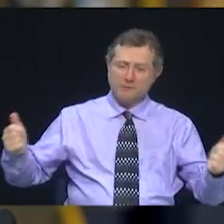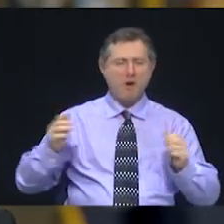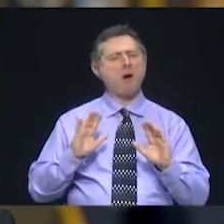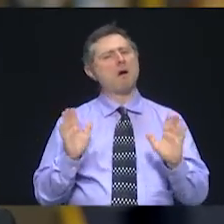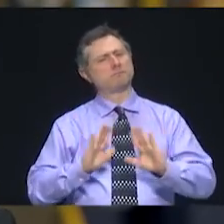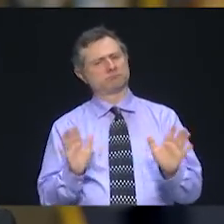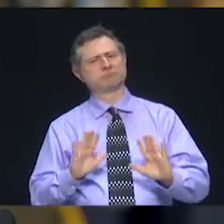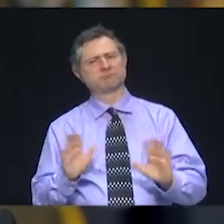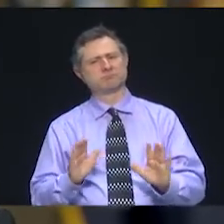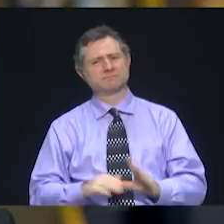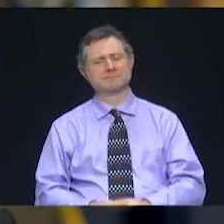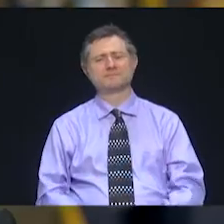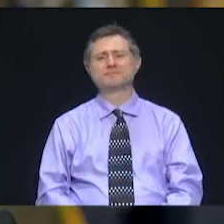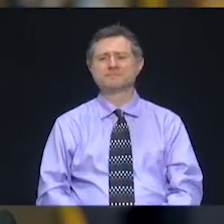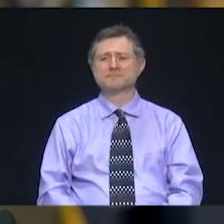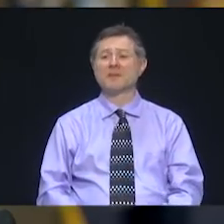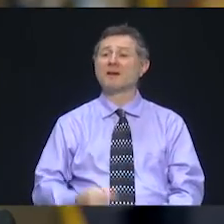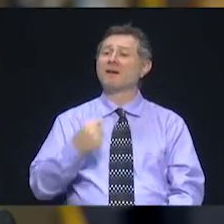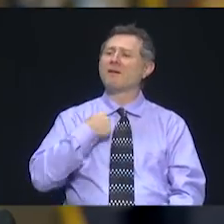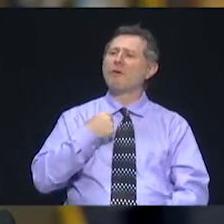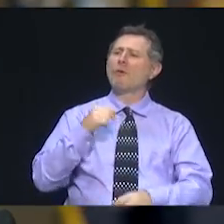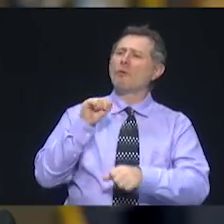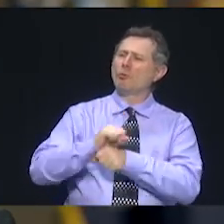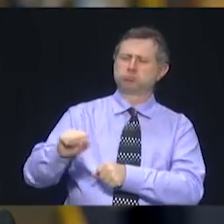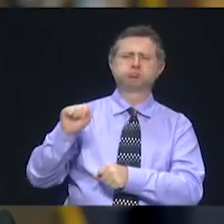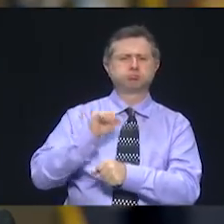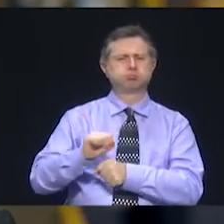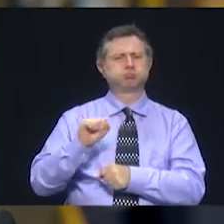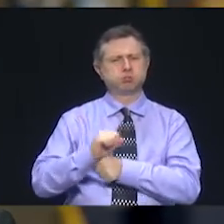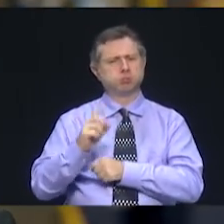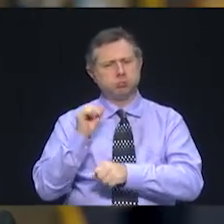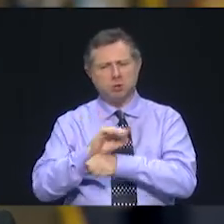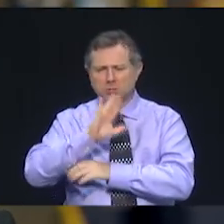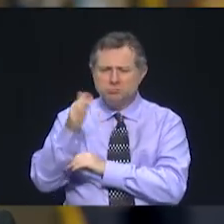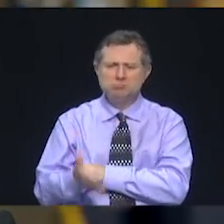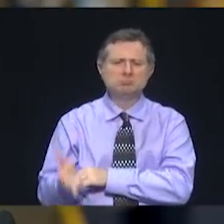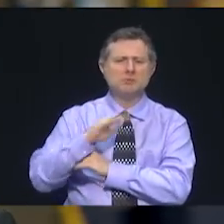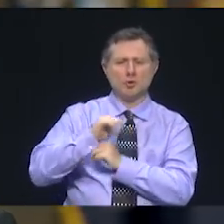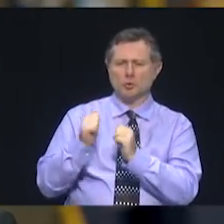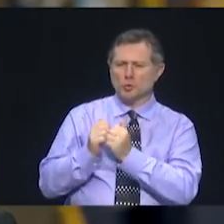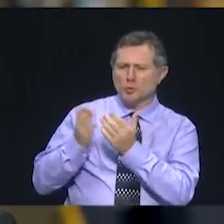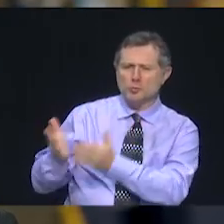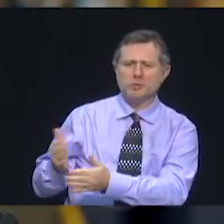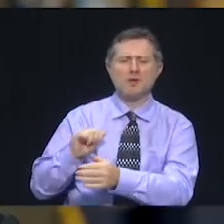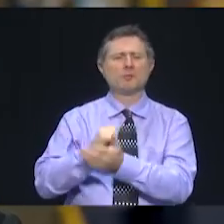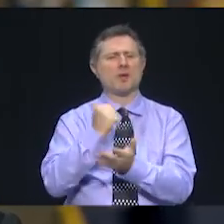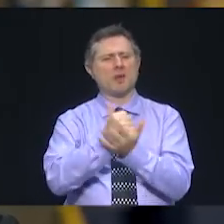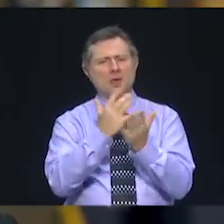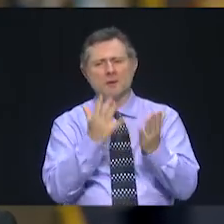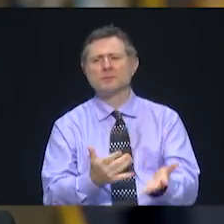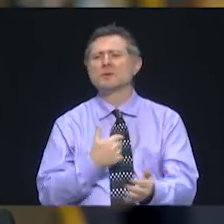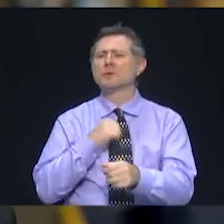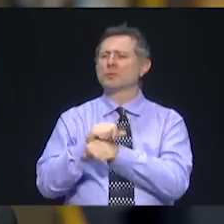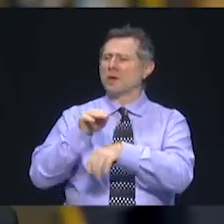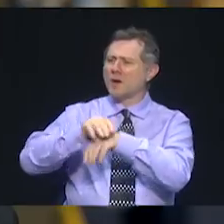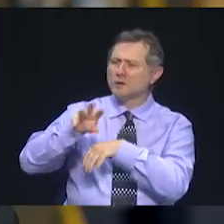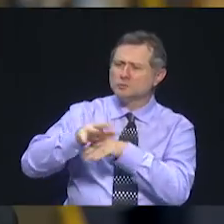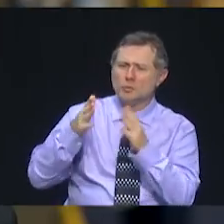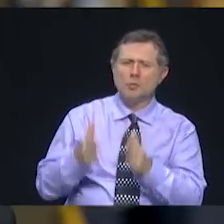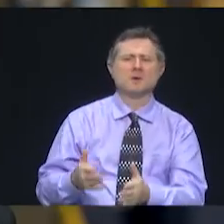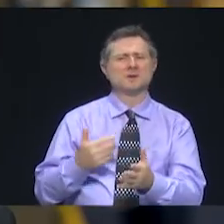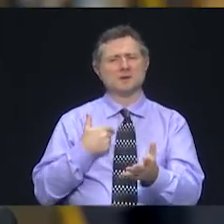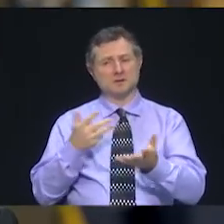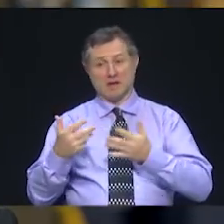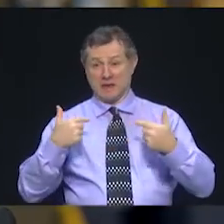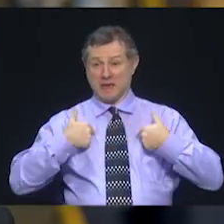countless days and nights working through these issues with her and therapists and counselors. I'm governor of the